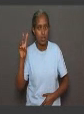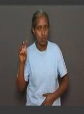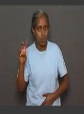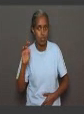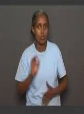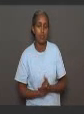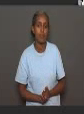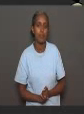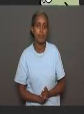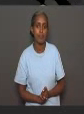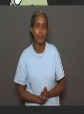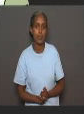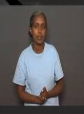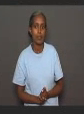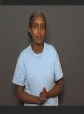720.